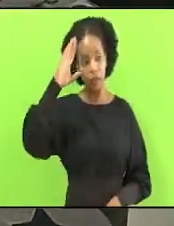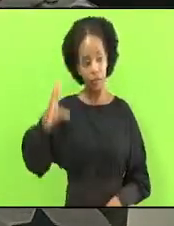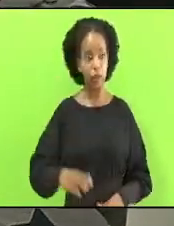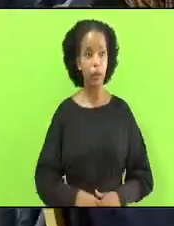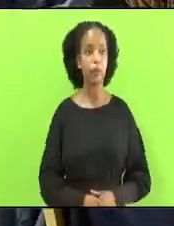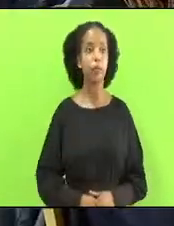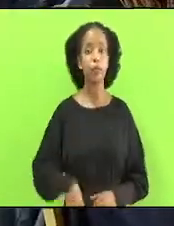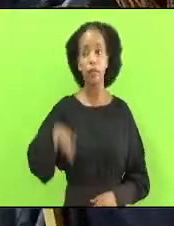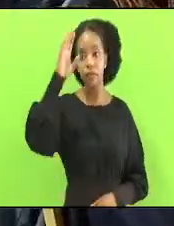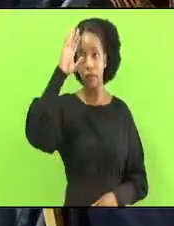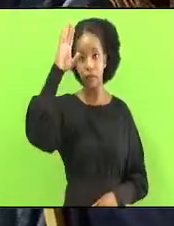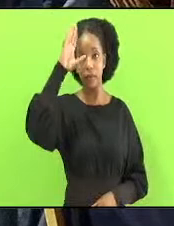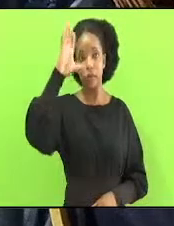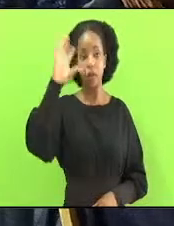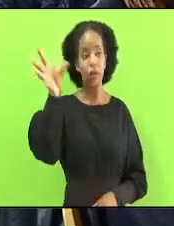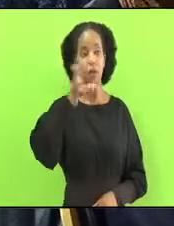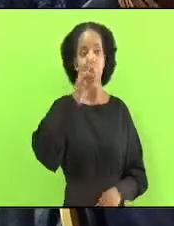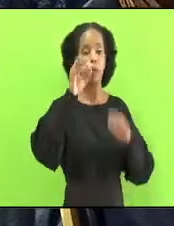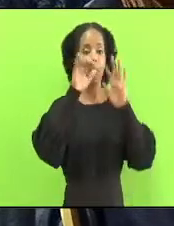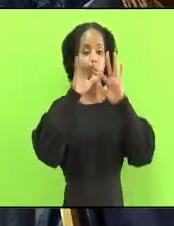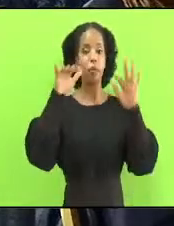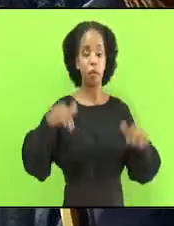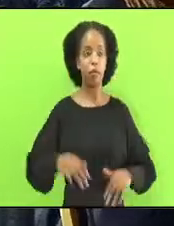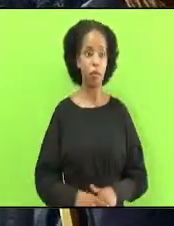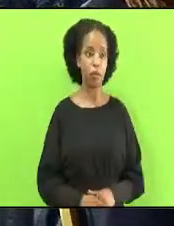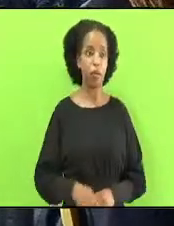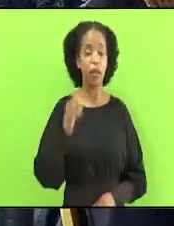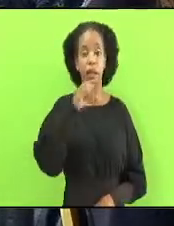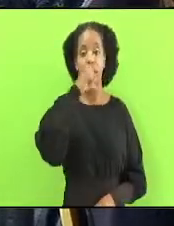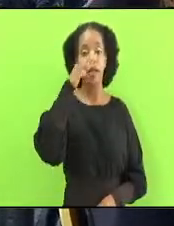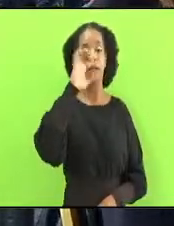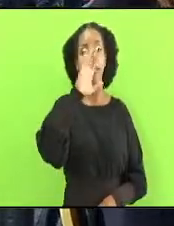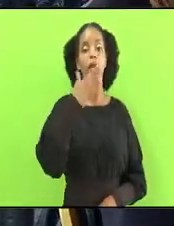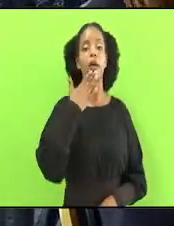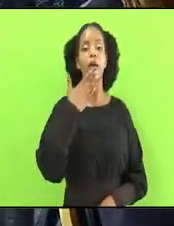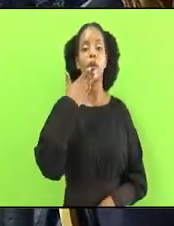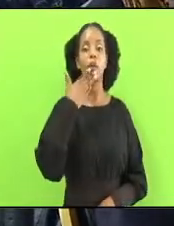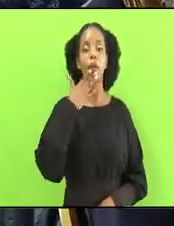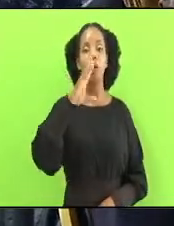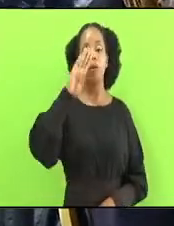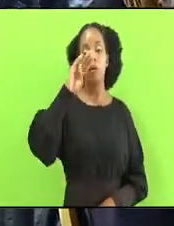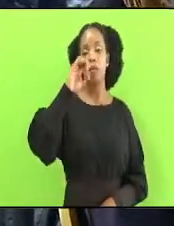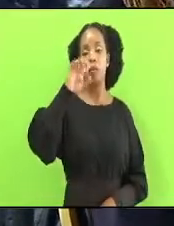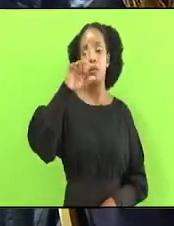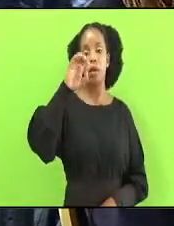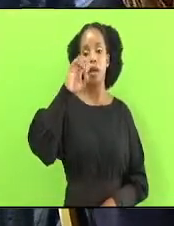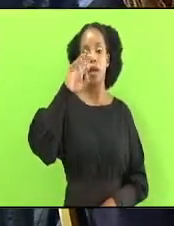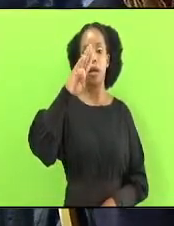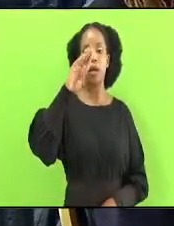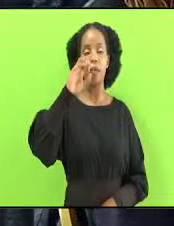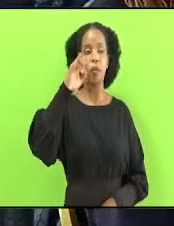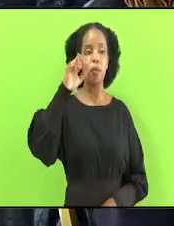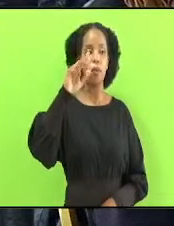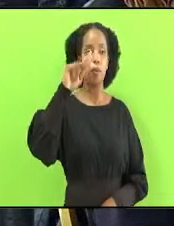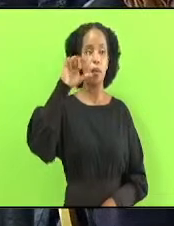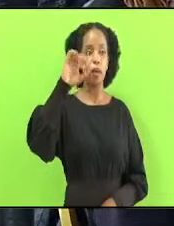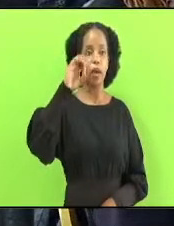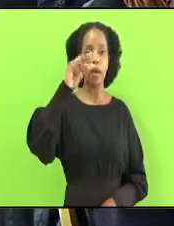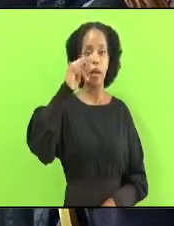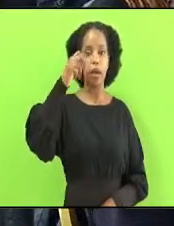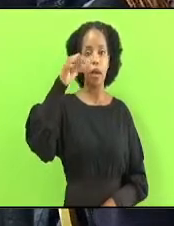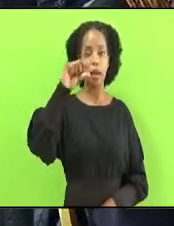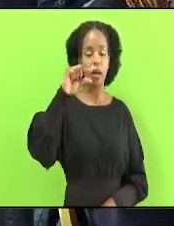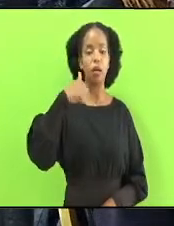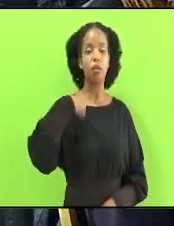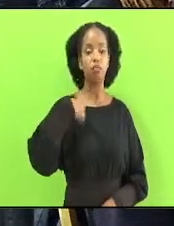everybody. My name is Mahikeng Tibedi, and I support the bill.